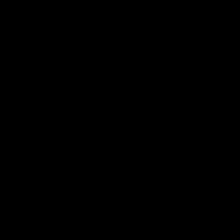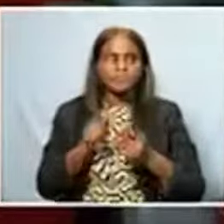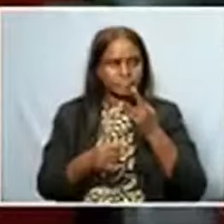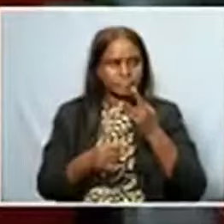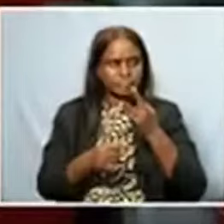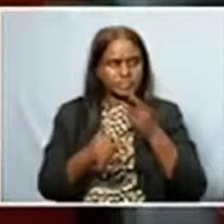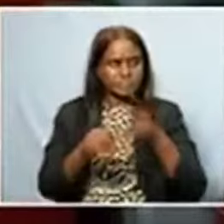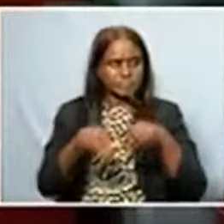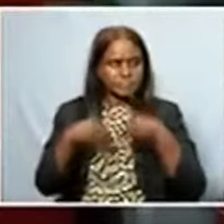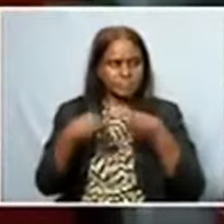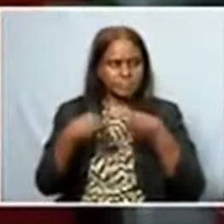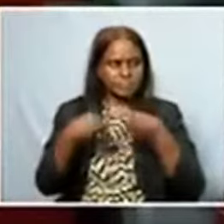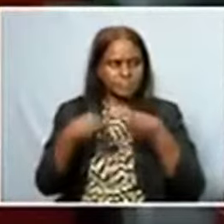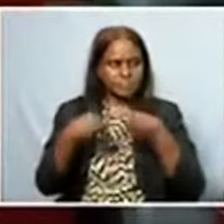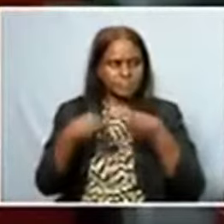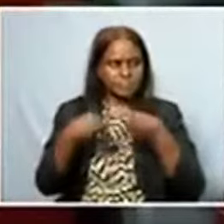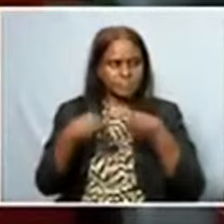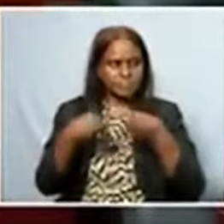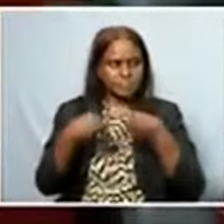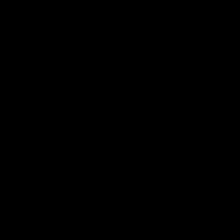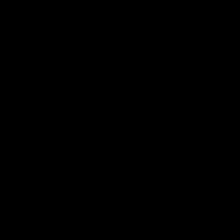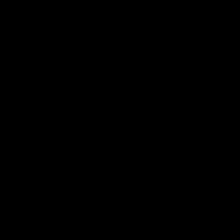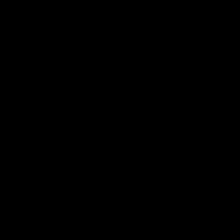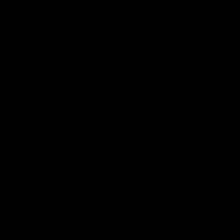the provision